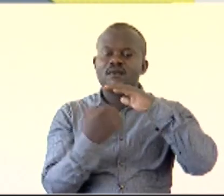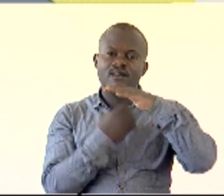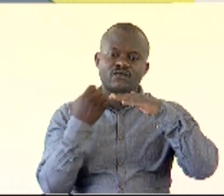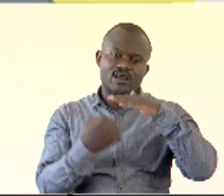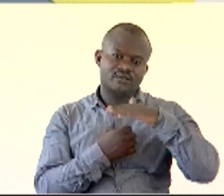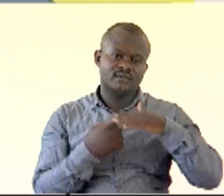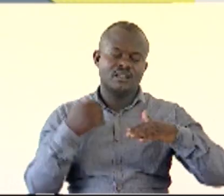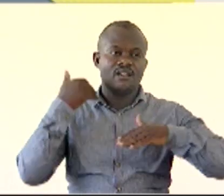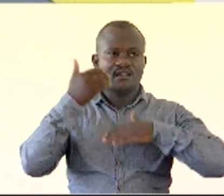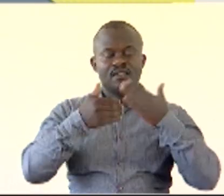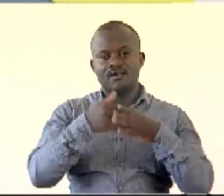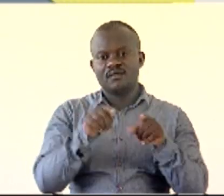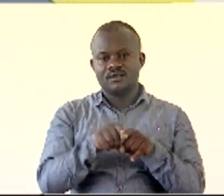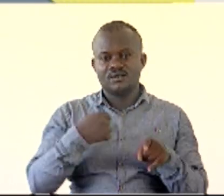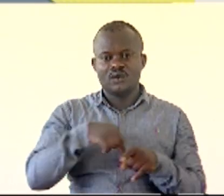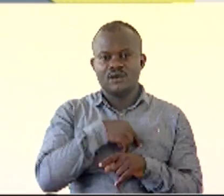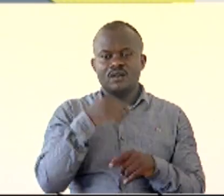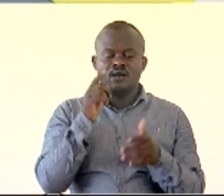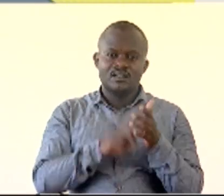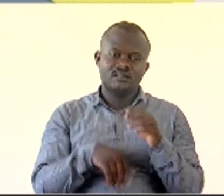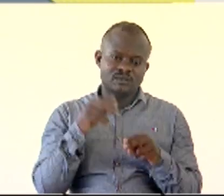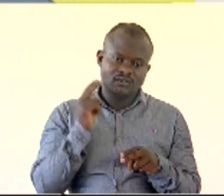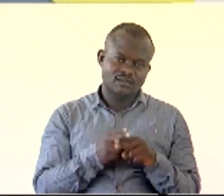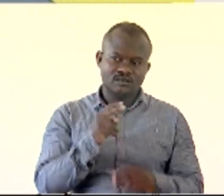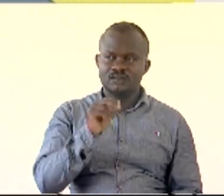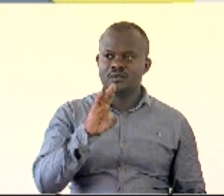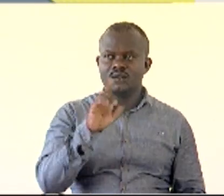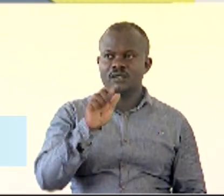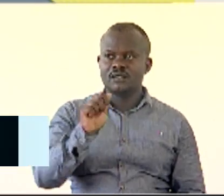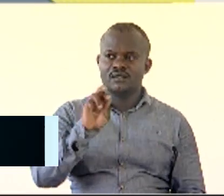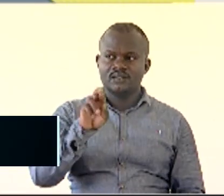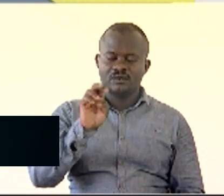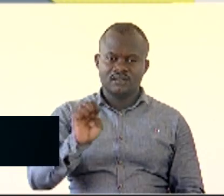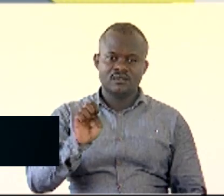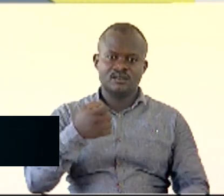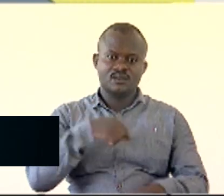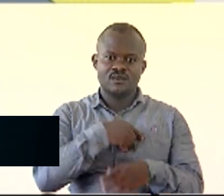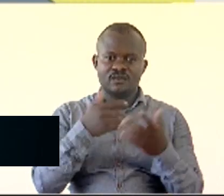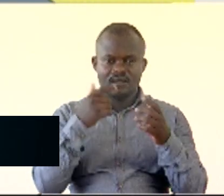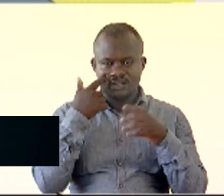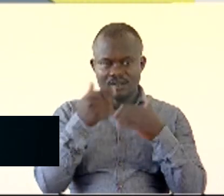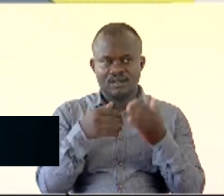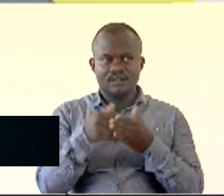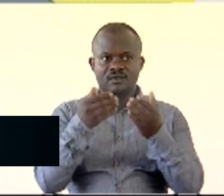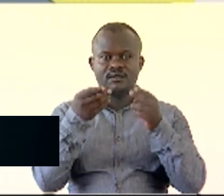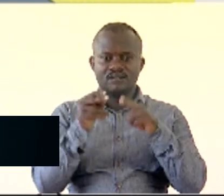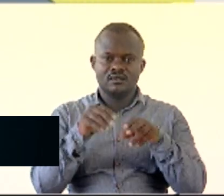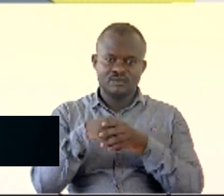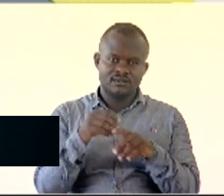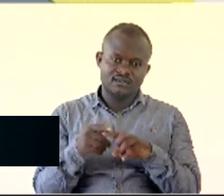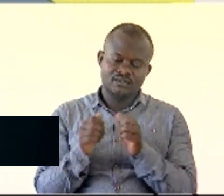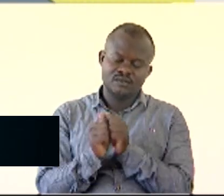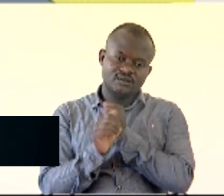environment. Then we also have what we call nuclear explosion. We have seen or had this happening in different